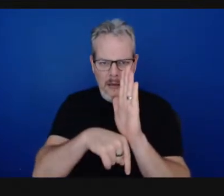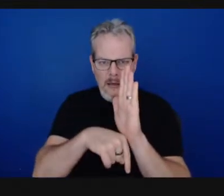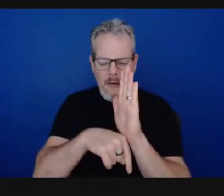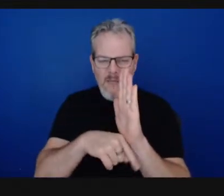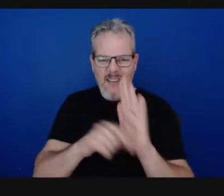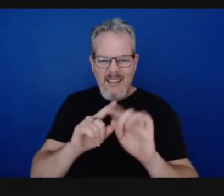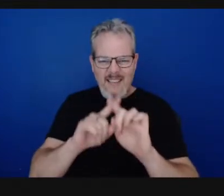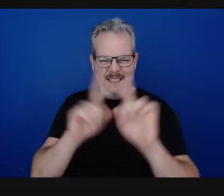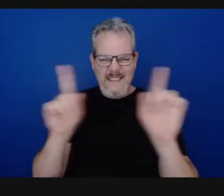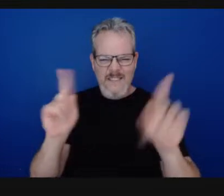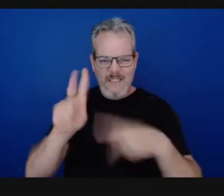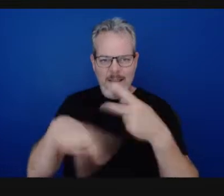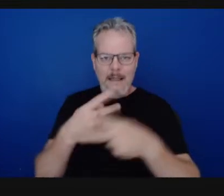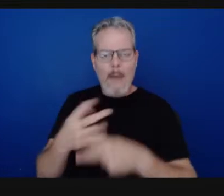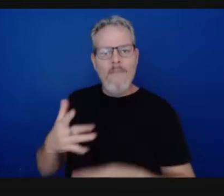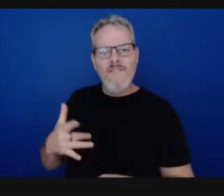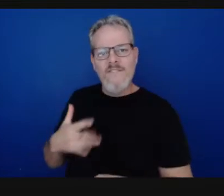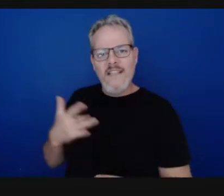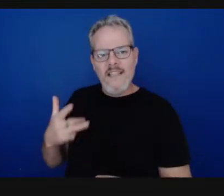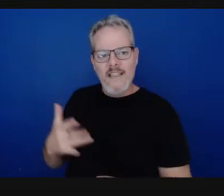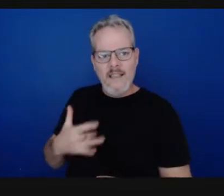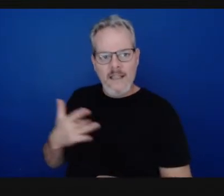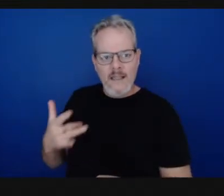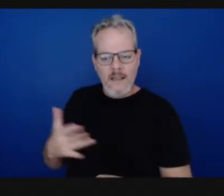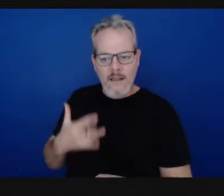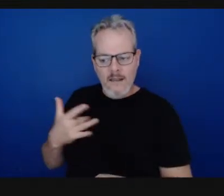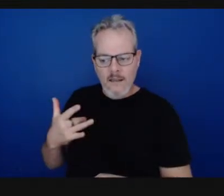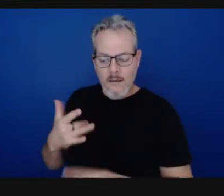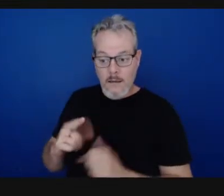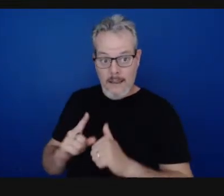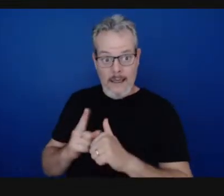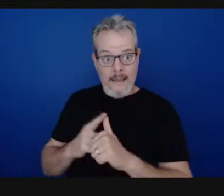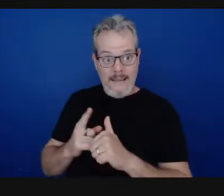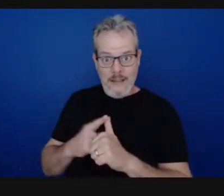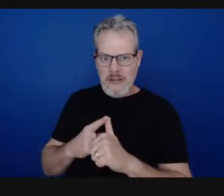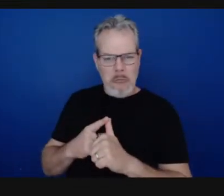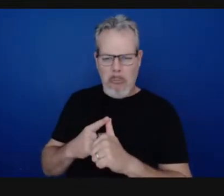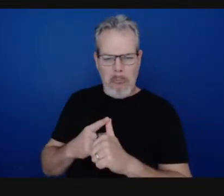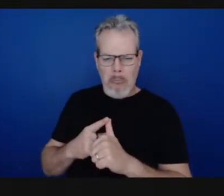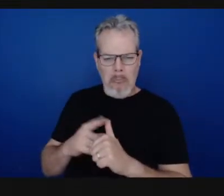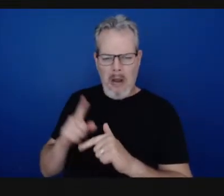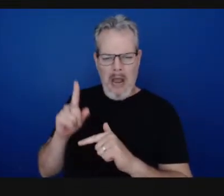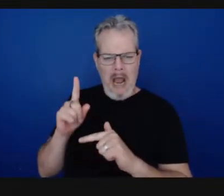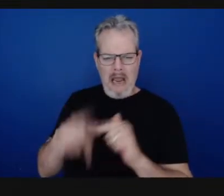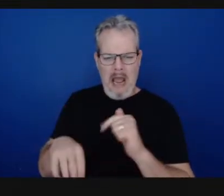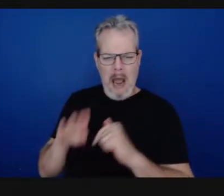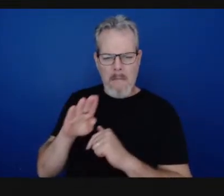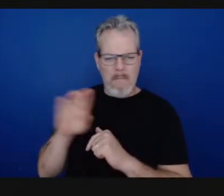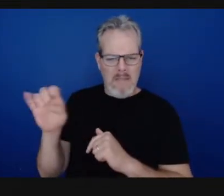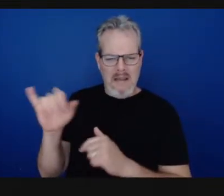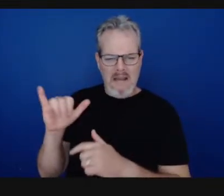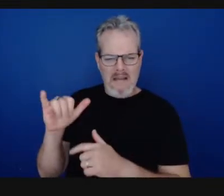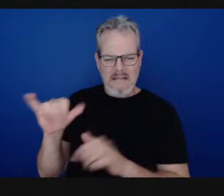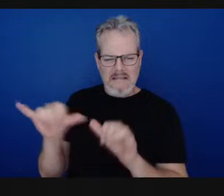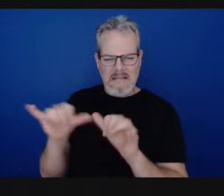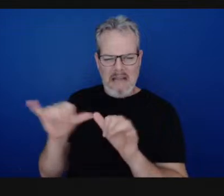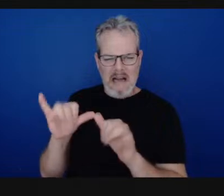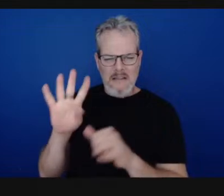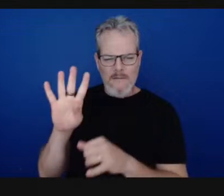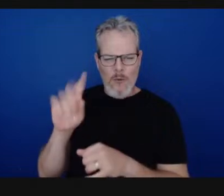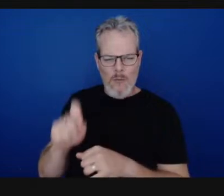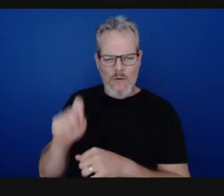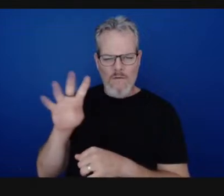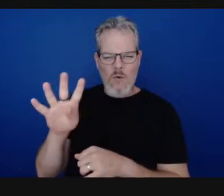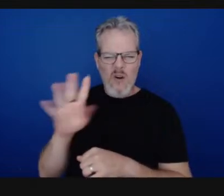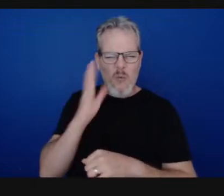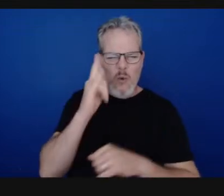on the feeling, but yeah, initially I was like, oh, that can't be that big, you know, when it hit the 4.4. Yeah. So we'll talk about